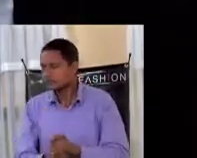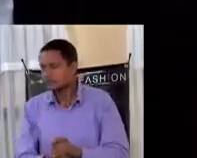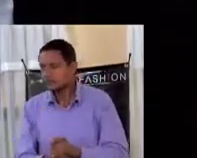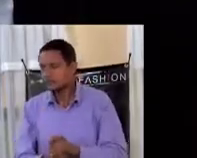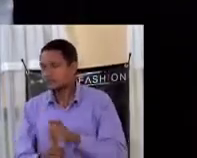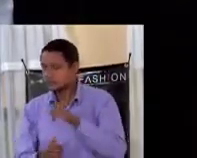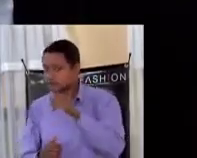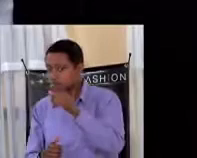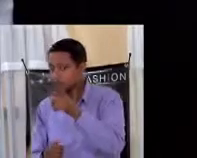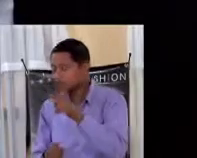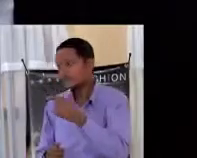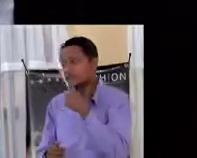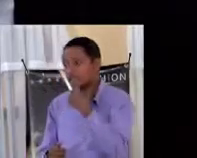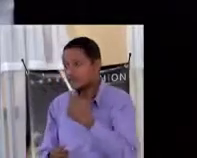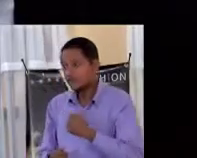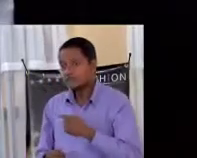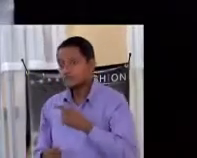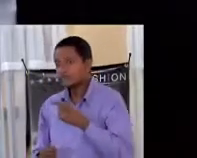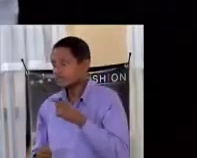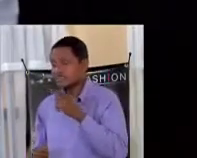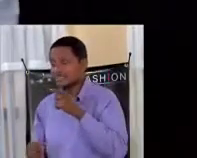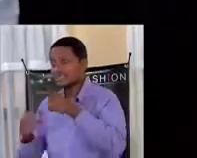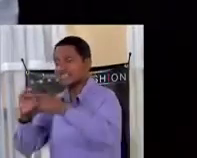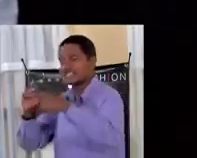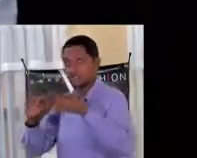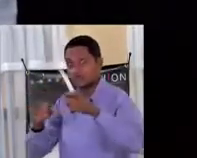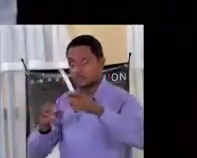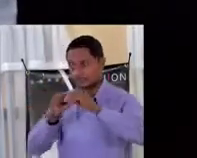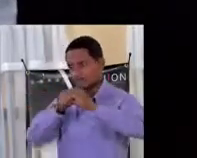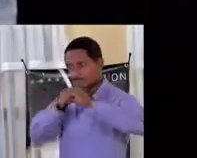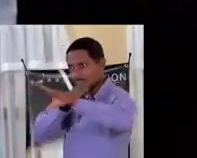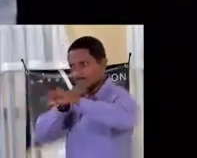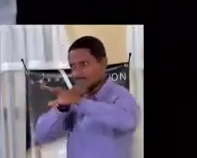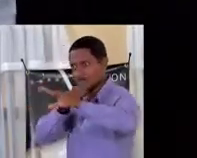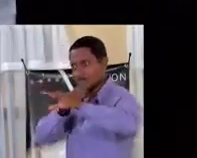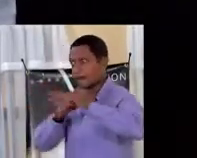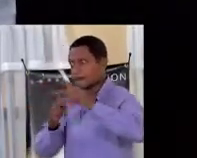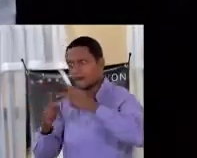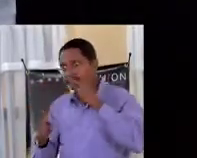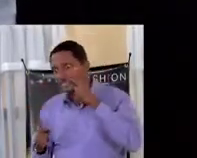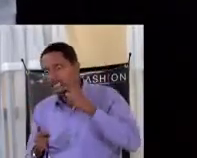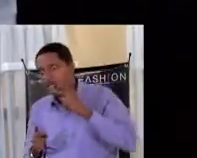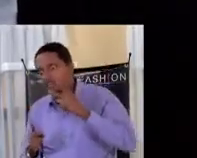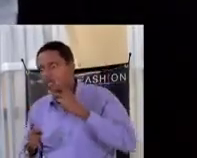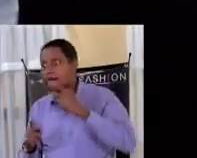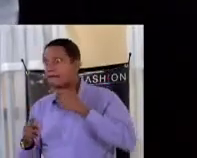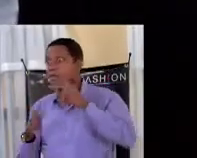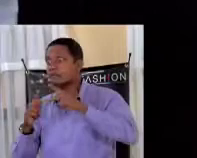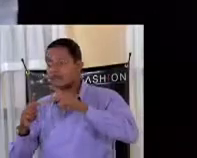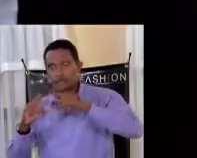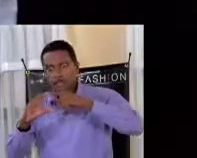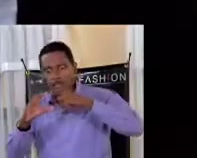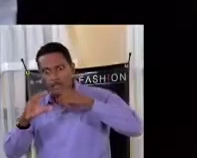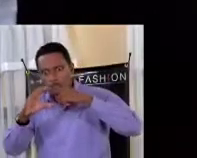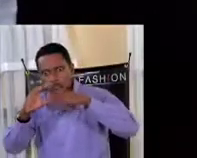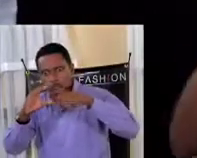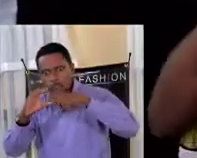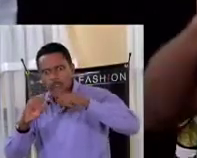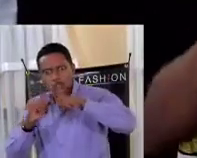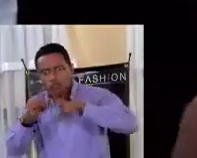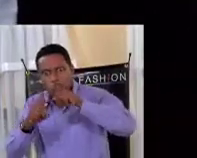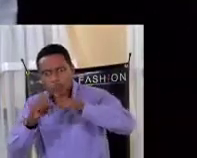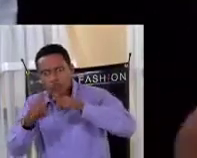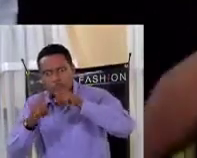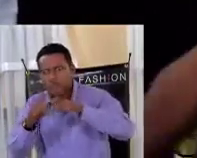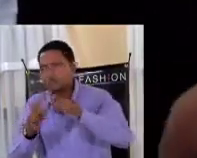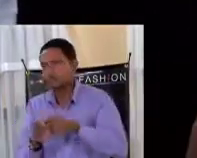that she could not stop answering emails. And it's not to say that I, as I said, I have a particular following. She doesn't have the following, but you're looking to